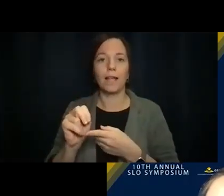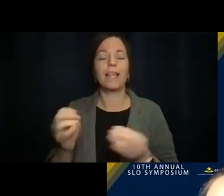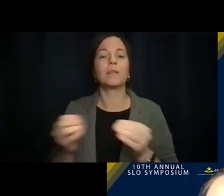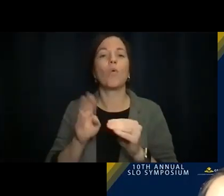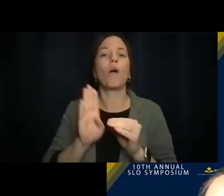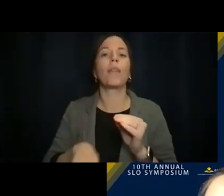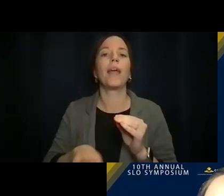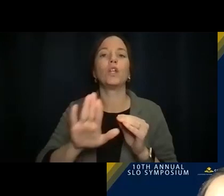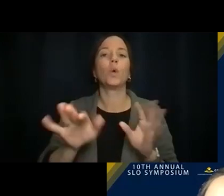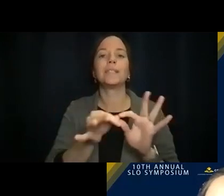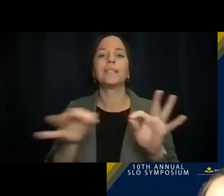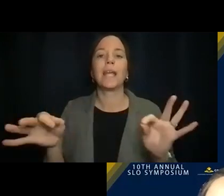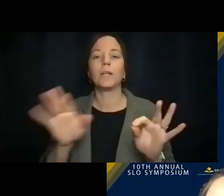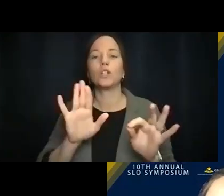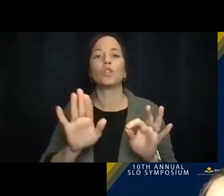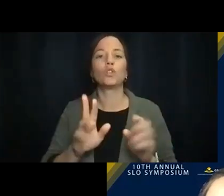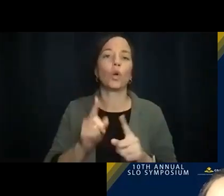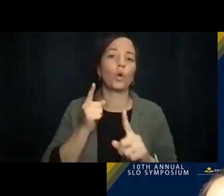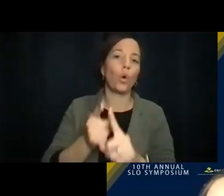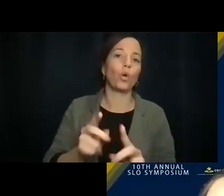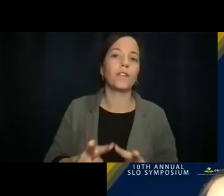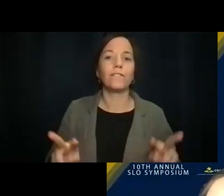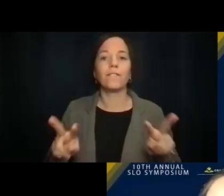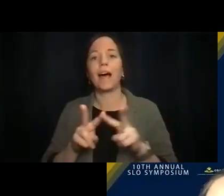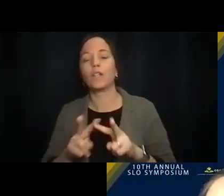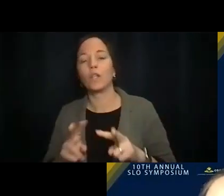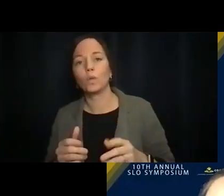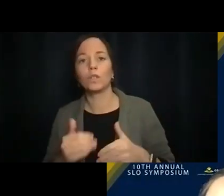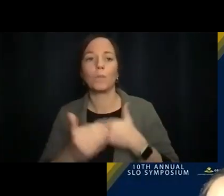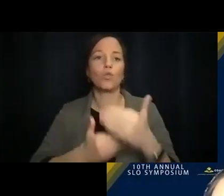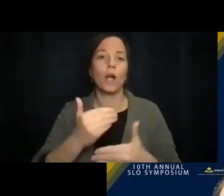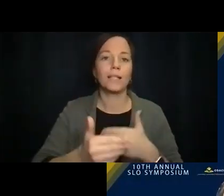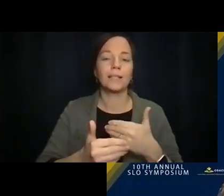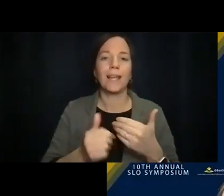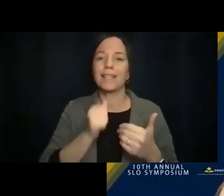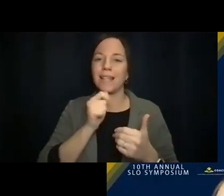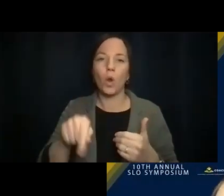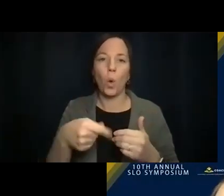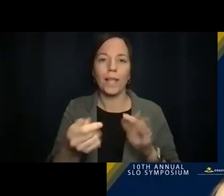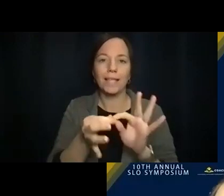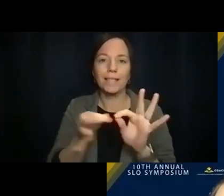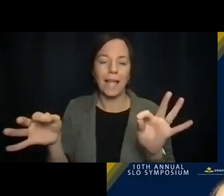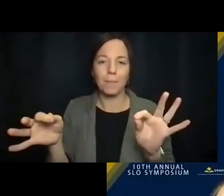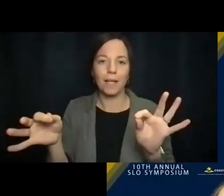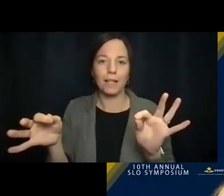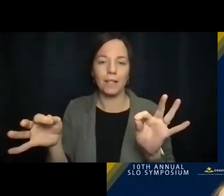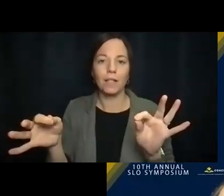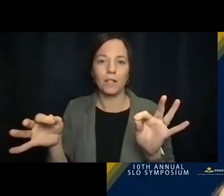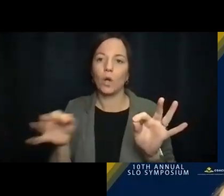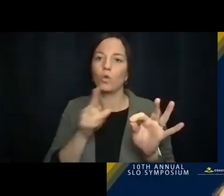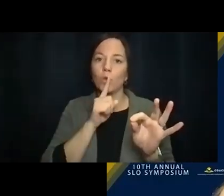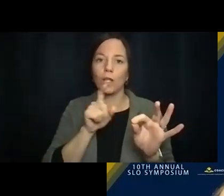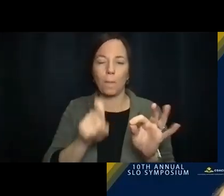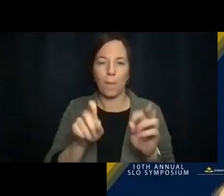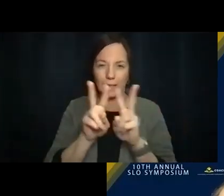your goals, your values, your processes, your plan. What is your mission? It's not just a statement. So I think look beyond the scope of that.